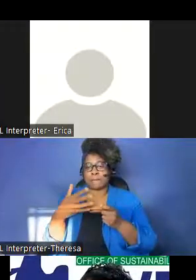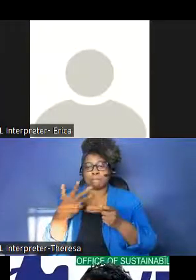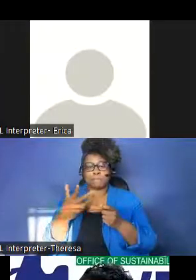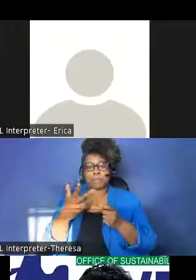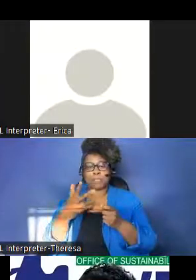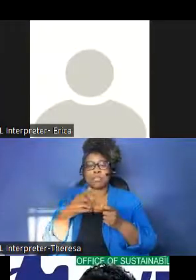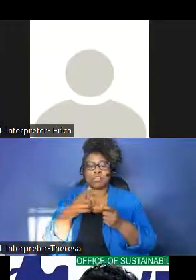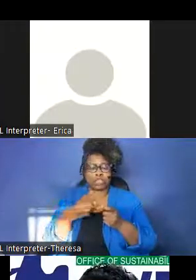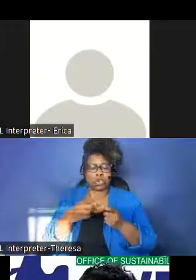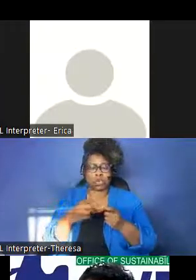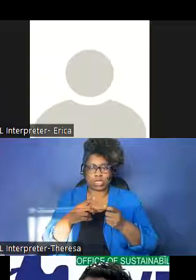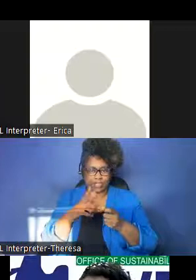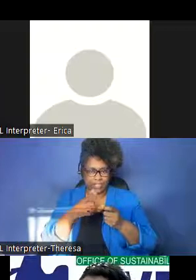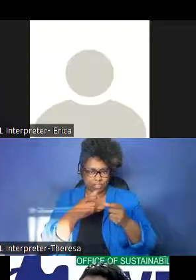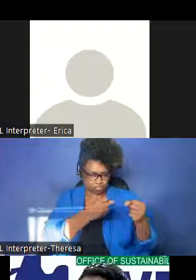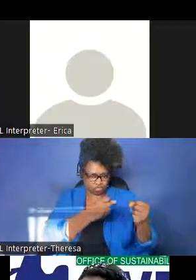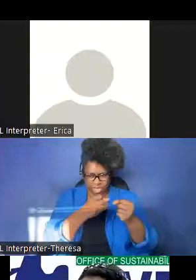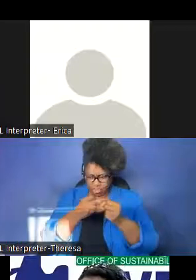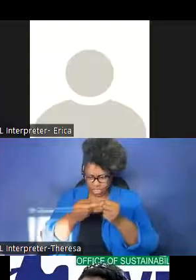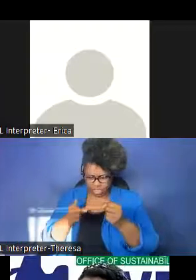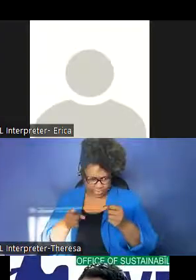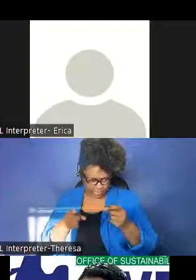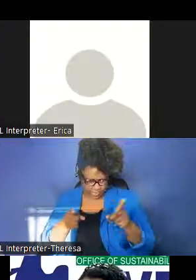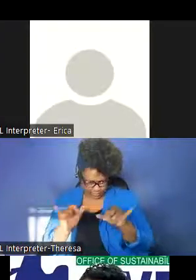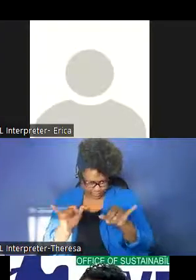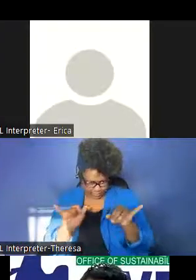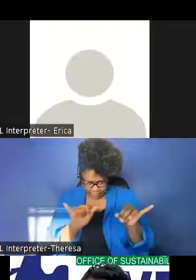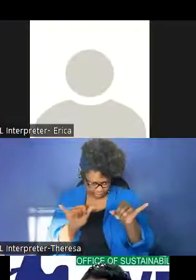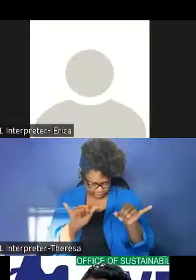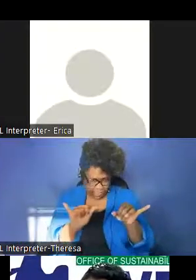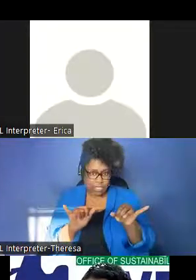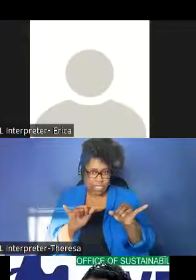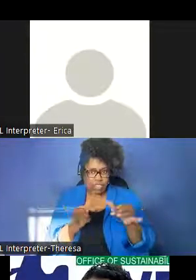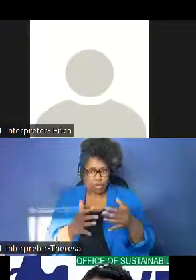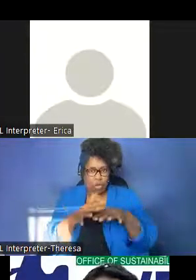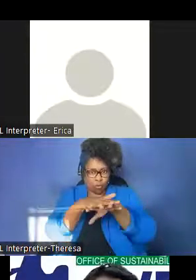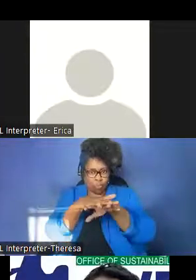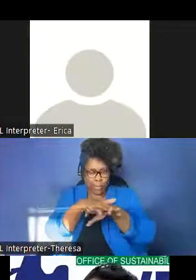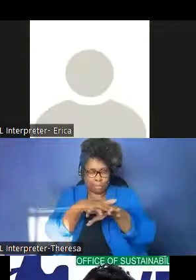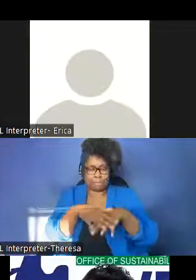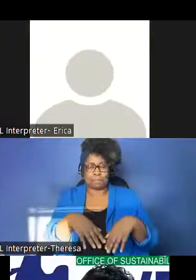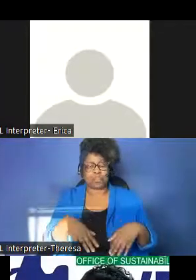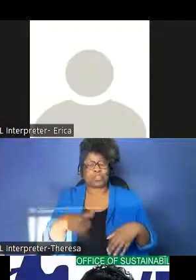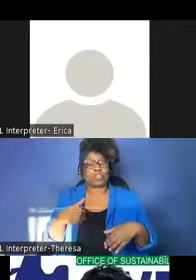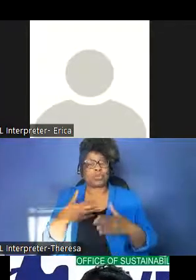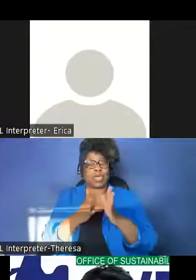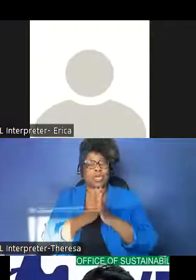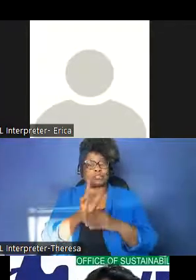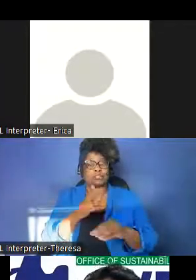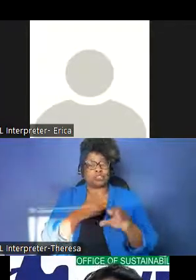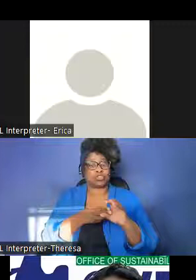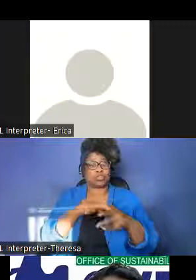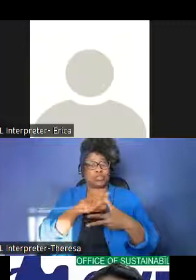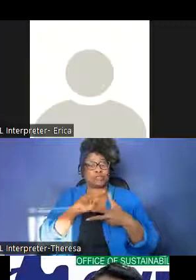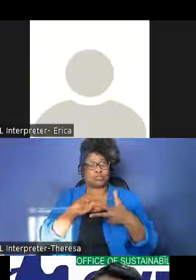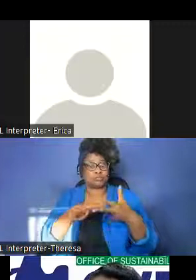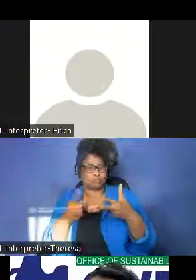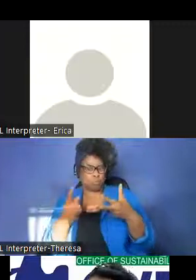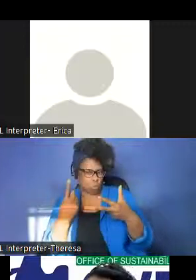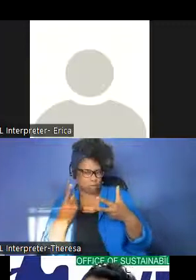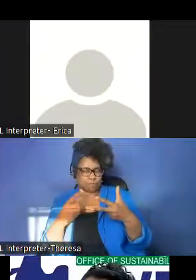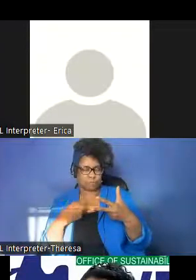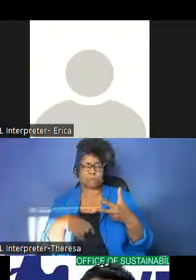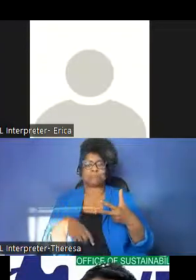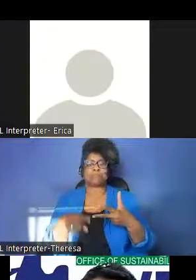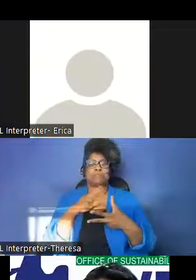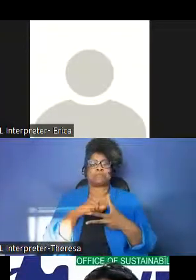overlap in the kinds of strategies. And so we invite you to join one of the following breakout rooms.